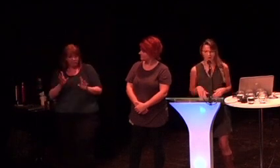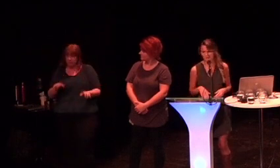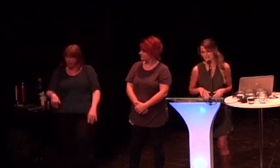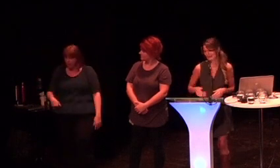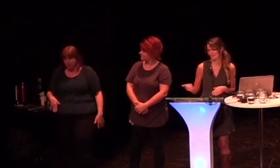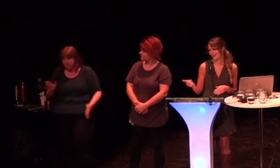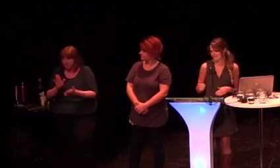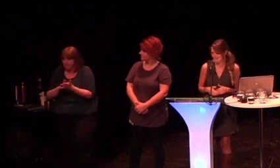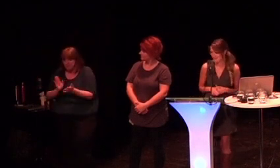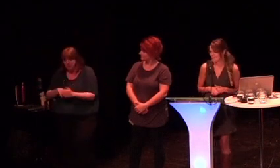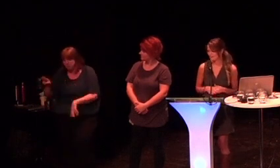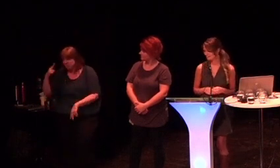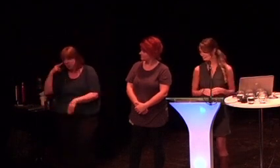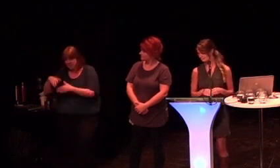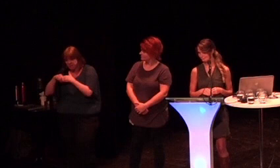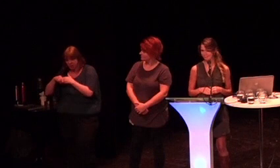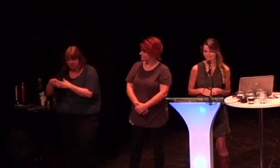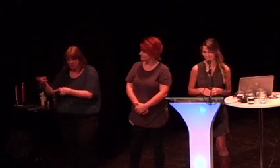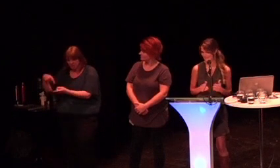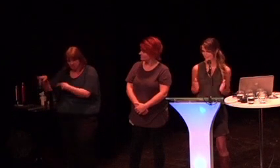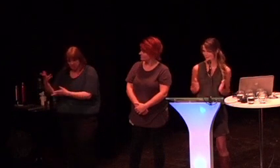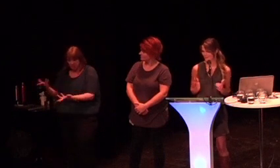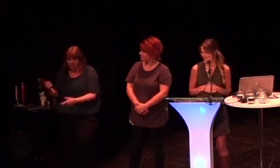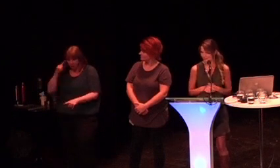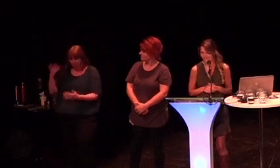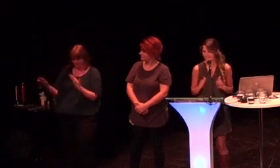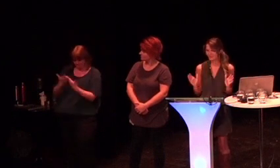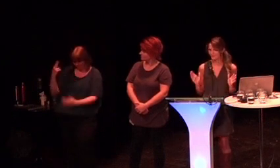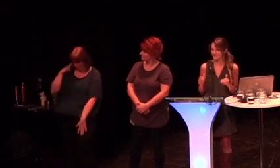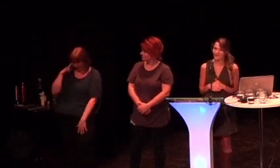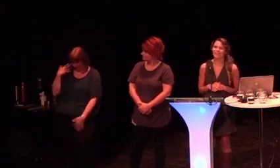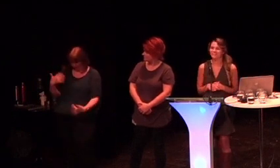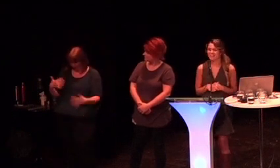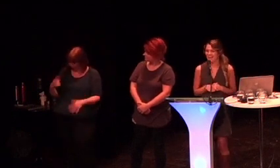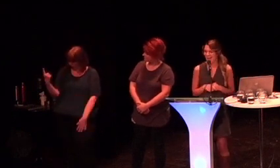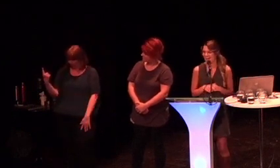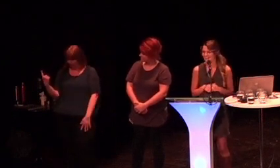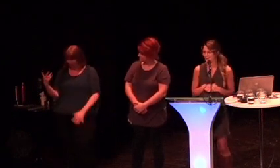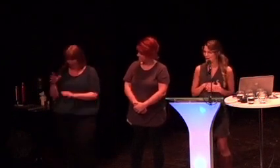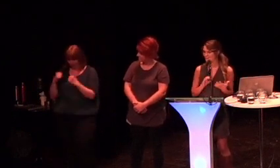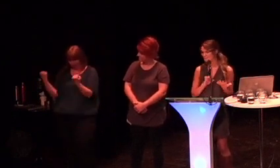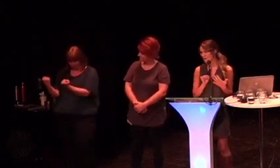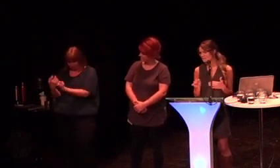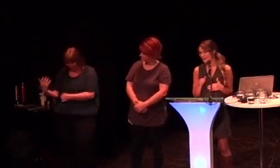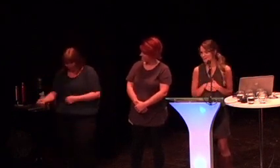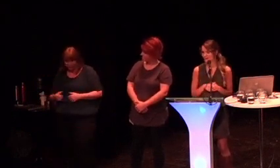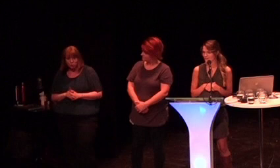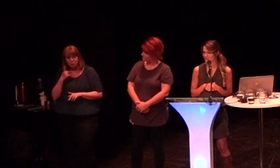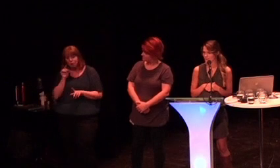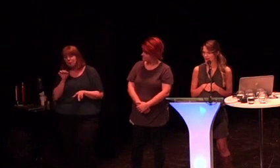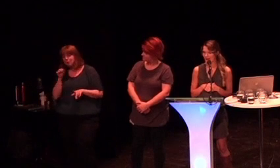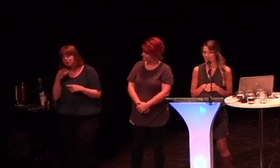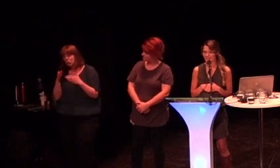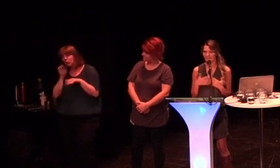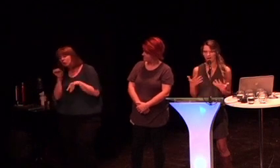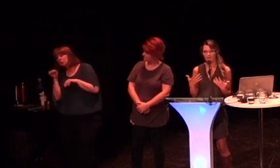oh, my mum and a deaf friend. I'm like, there's more of them. It's not a one-off. And so I popped my head around